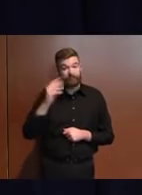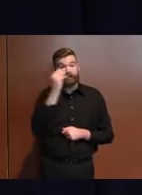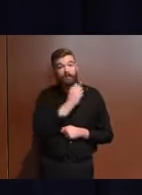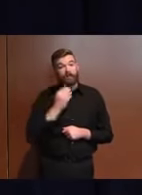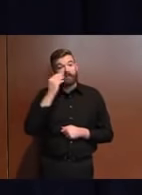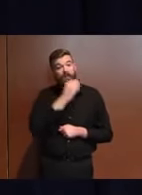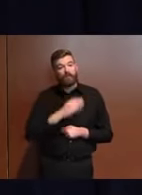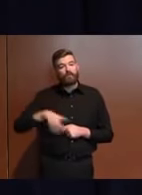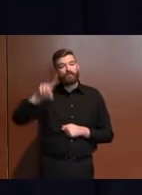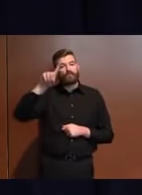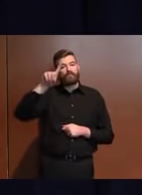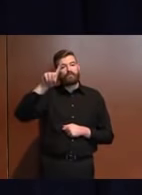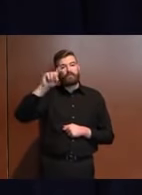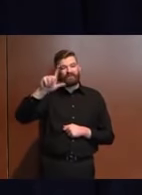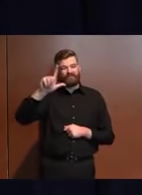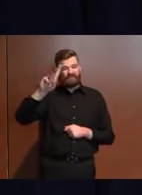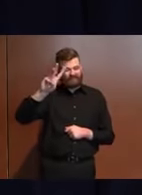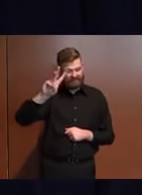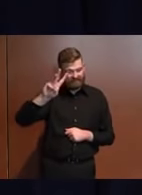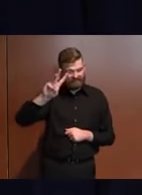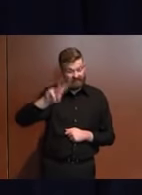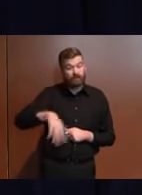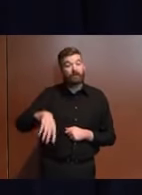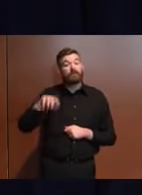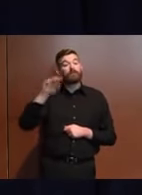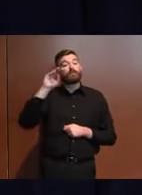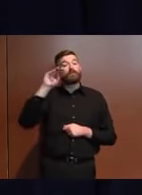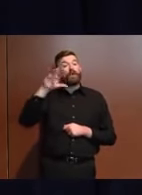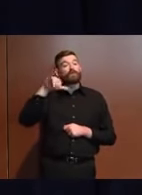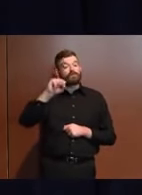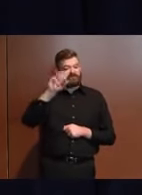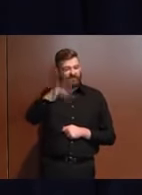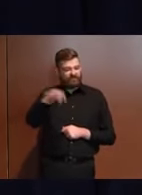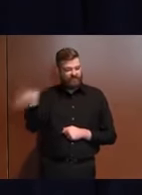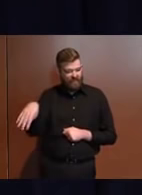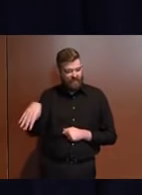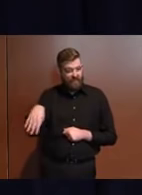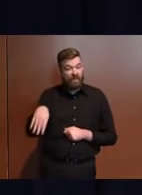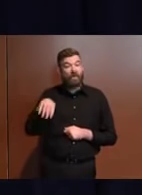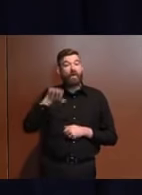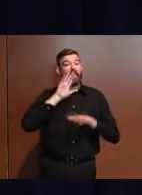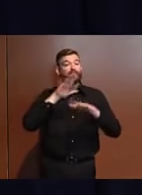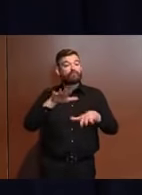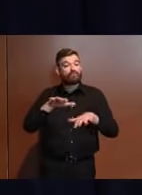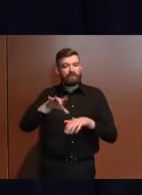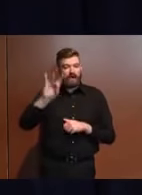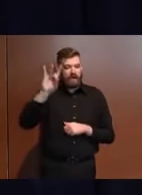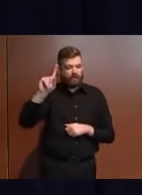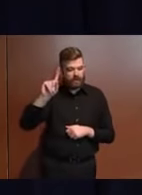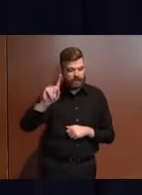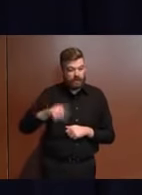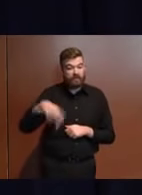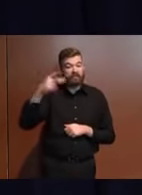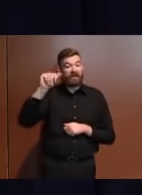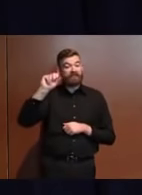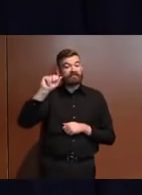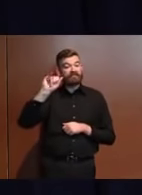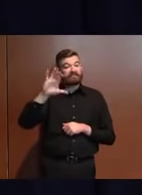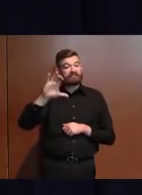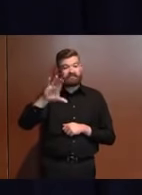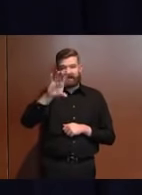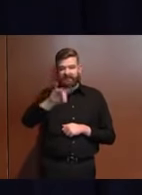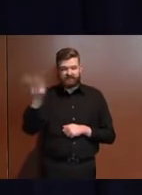Monmouth 126, Morris 44, Ocean 81, Passaic